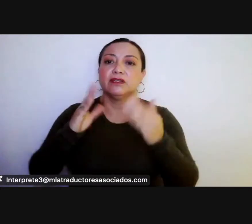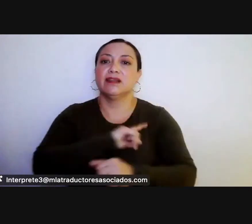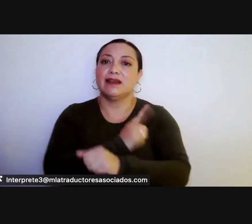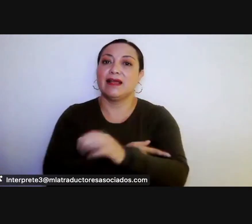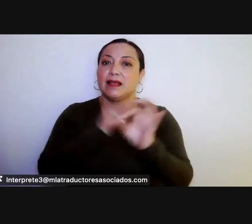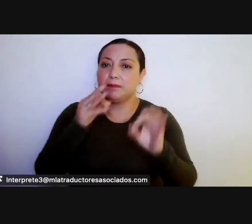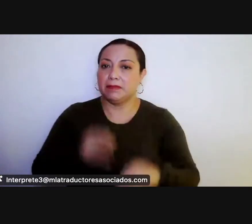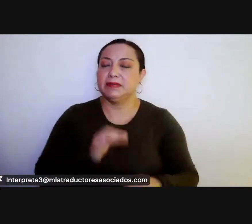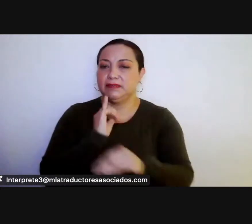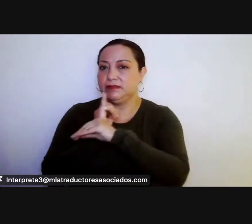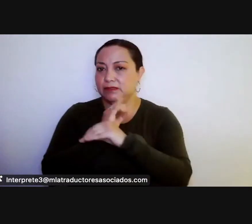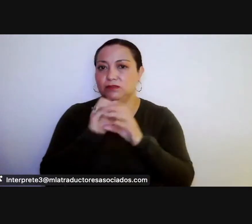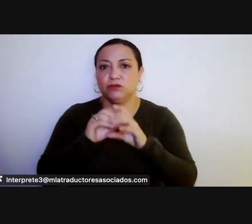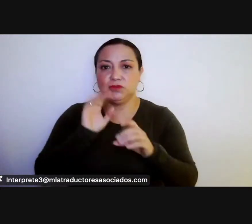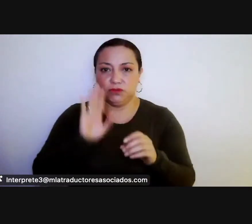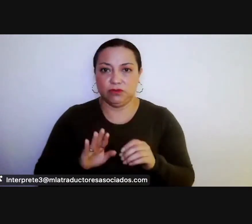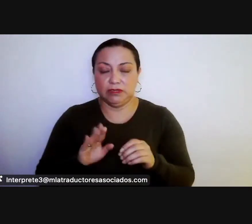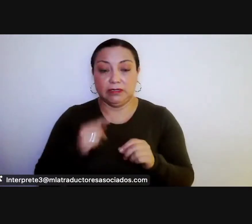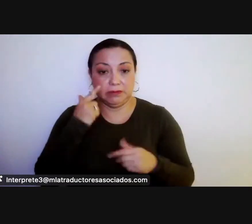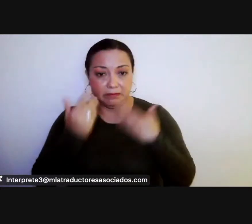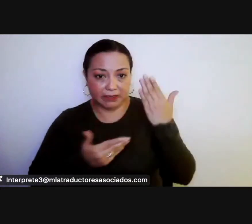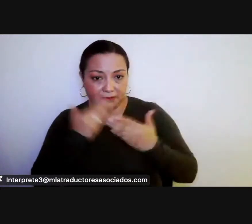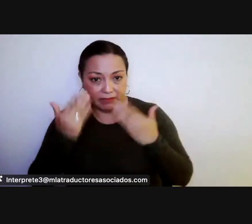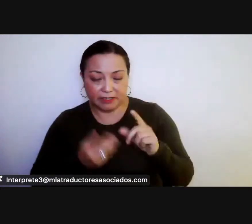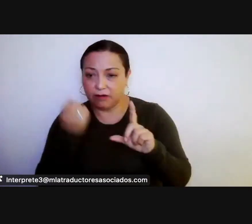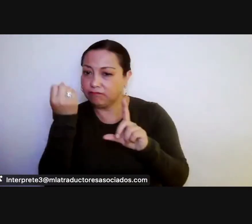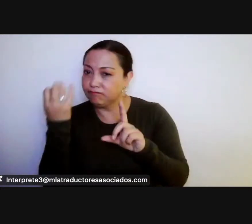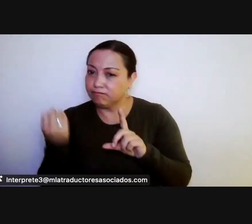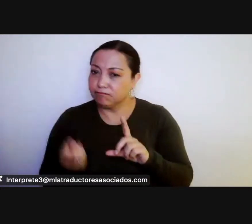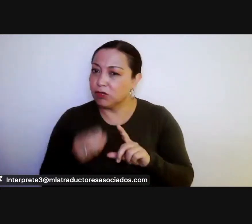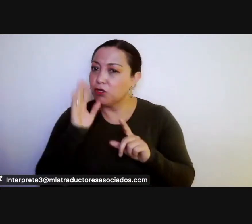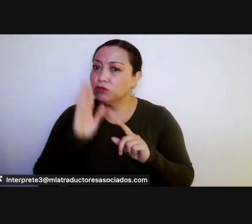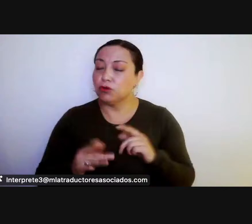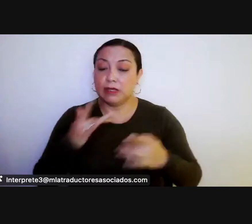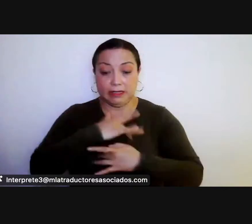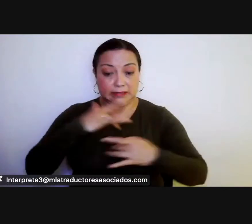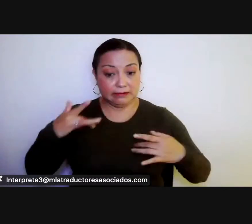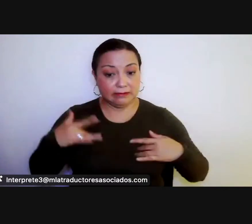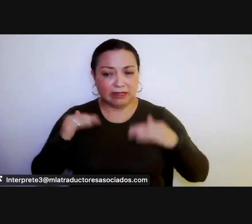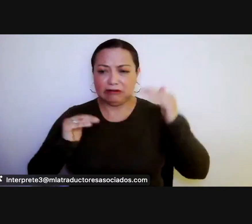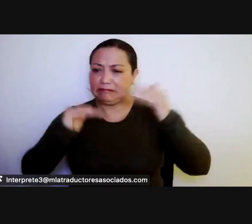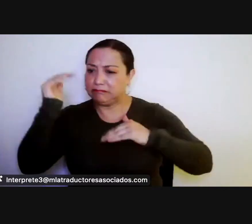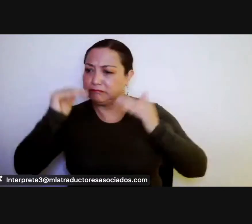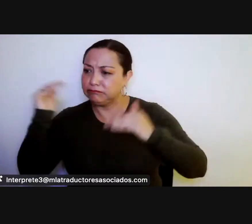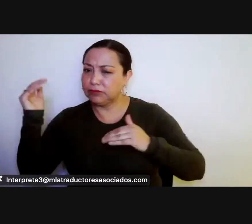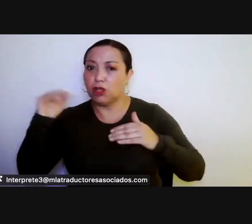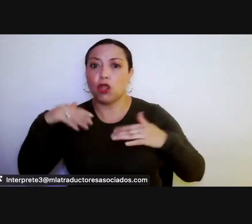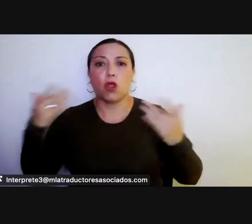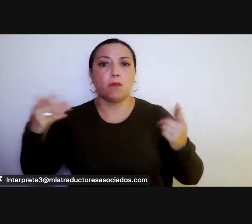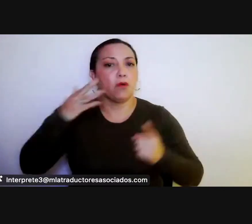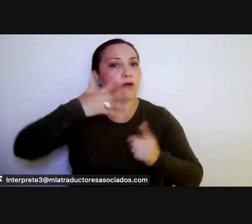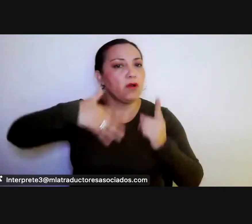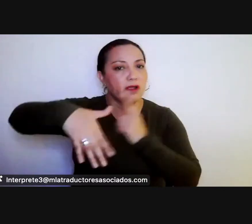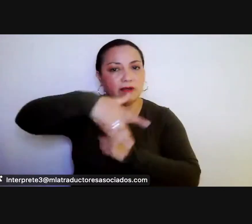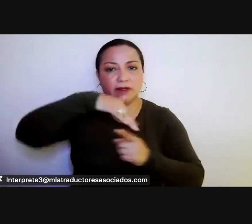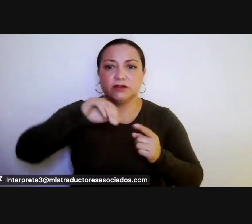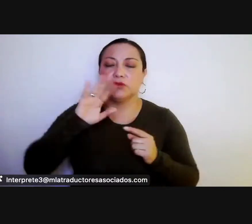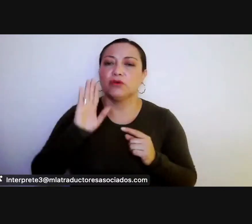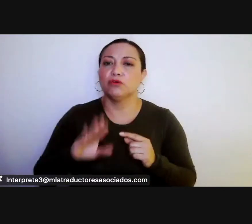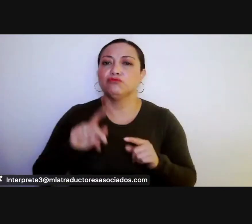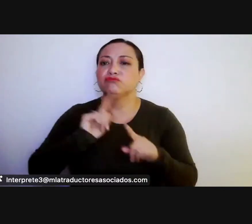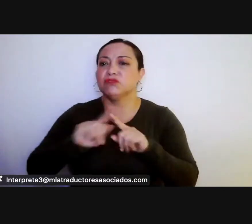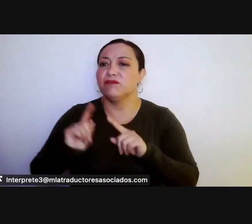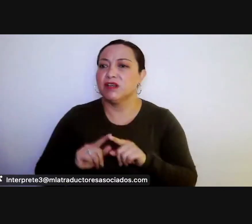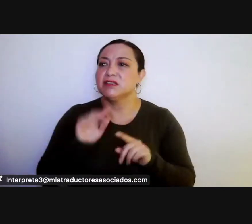the institutional capability to measure and monitor the inequalities in